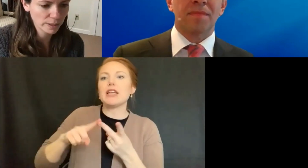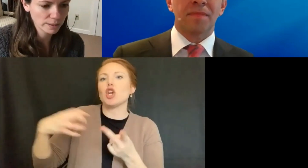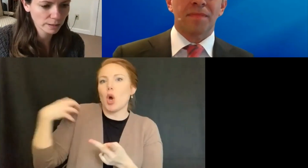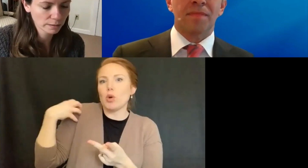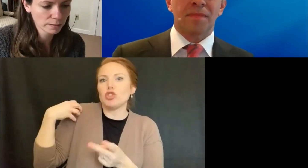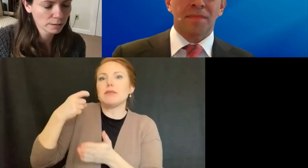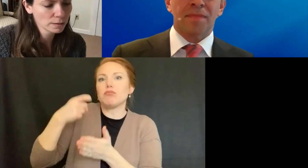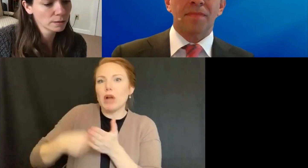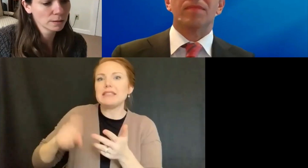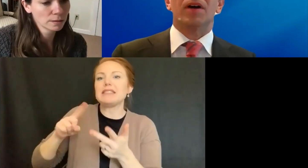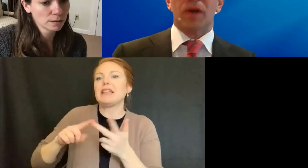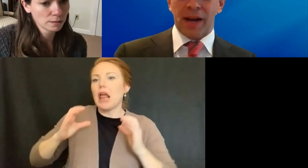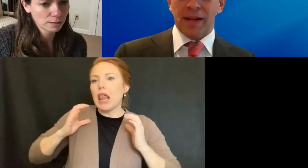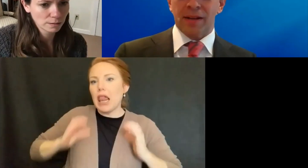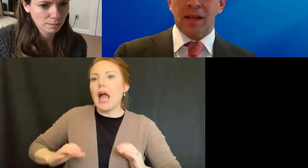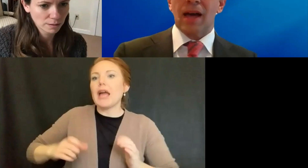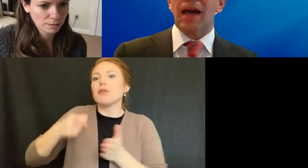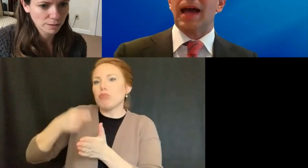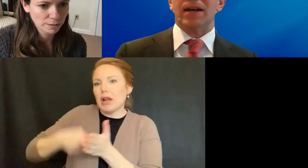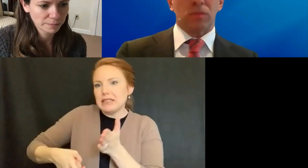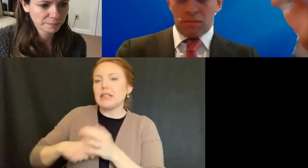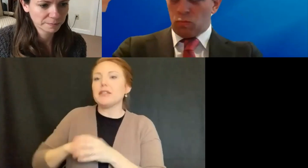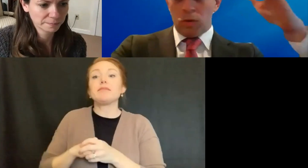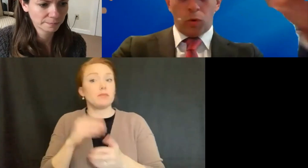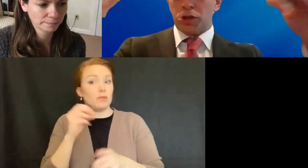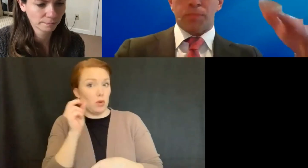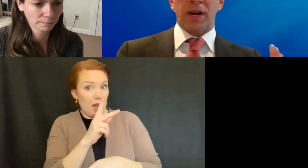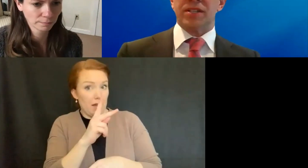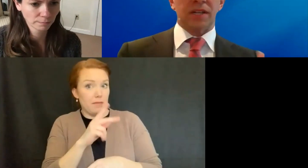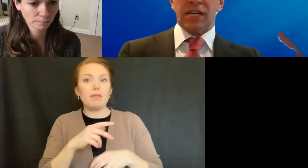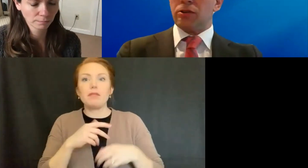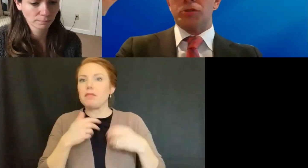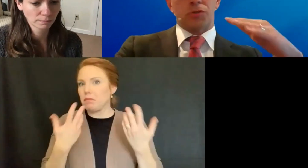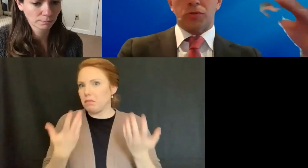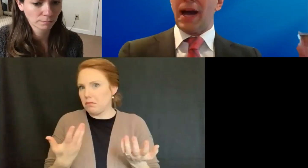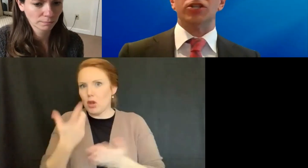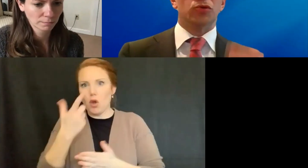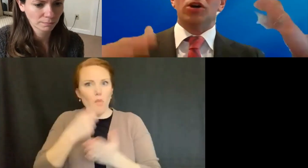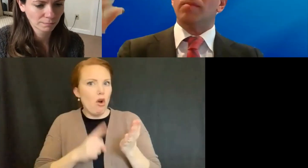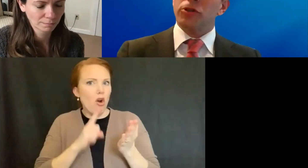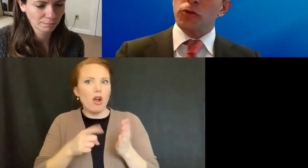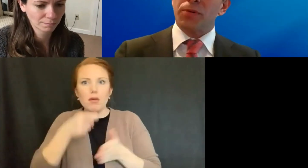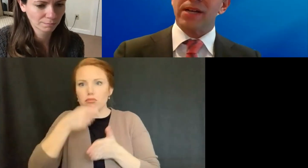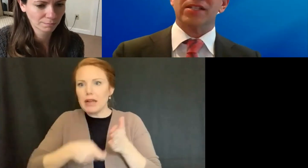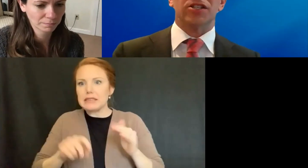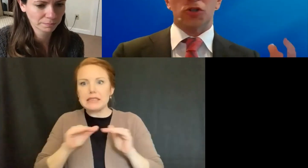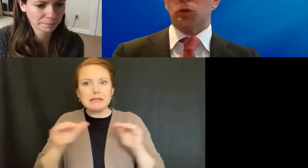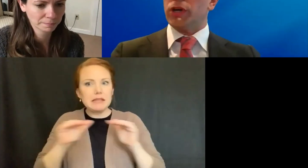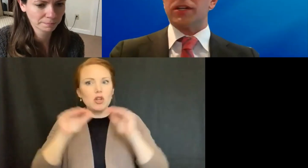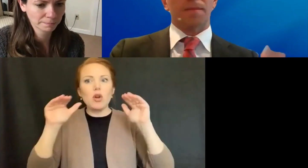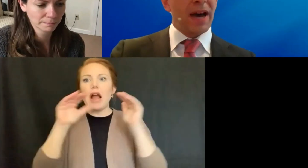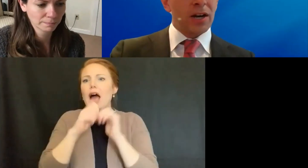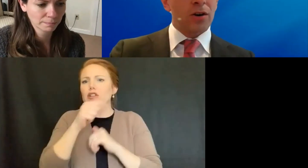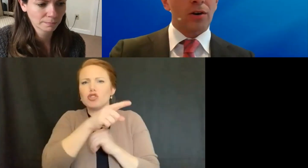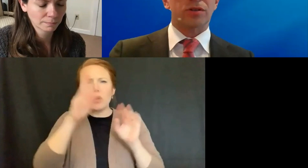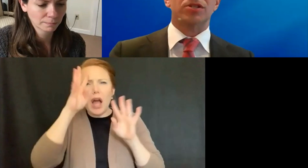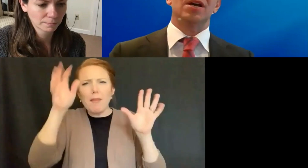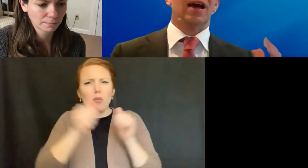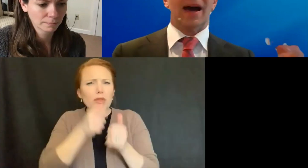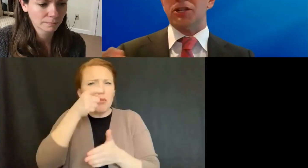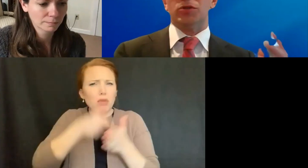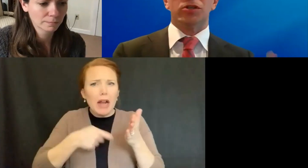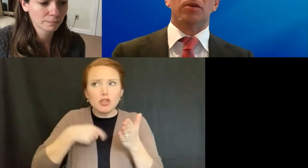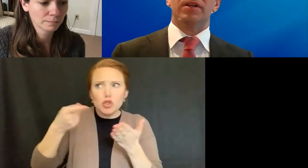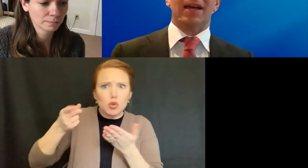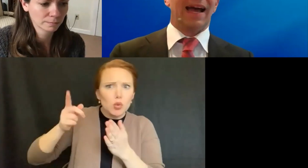client pricing. Okay. So, and what are the pricing tiers, or so how did you come to those prices? Did you look at